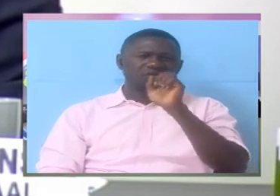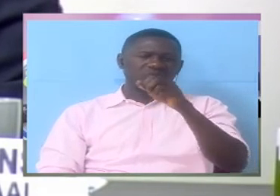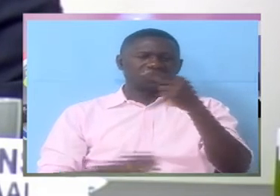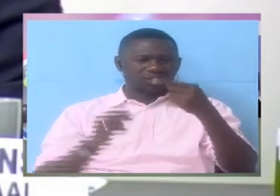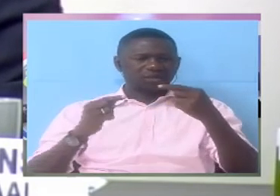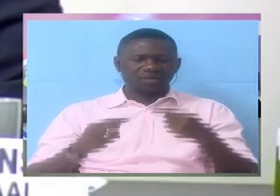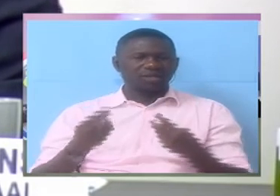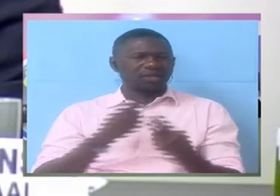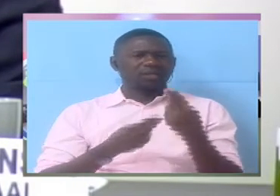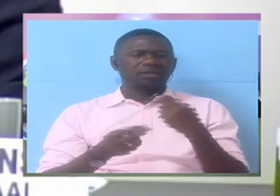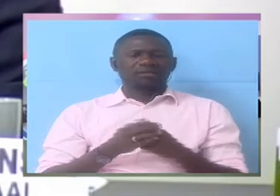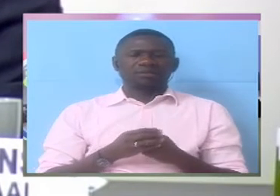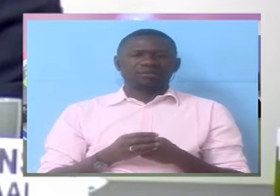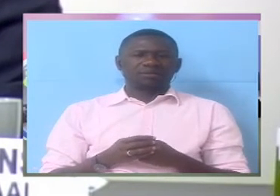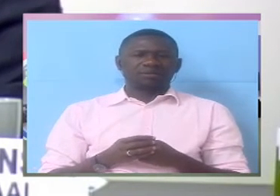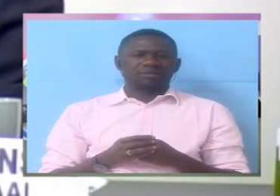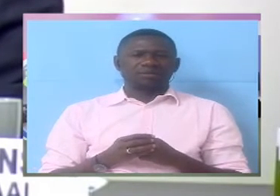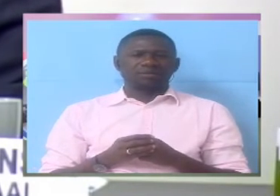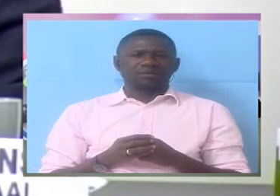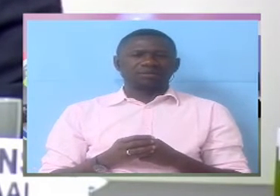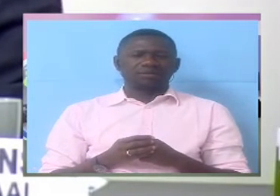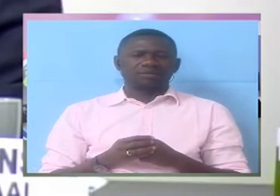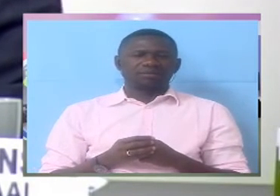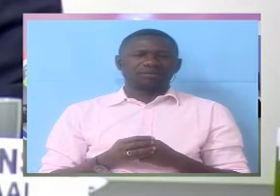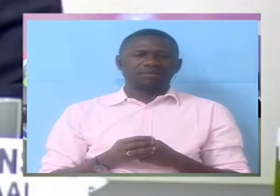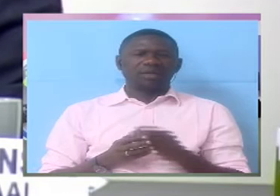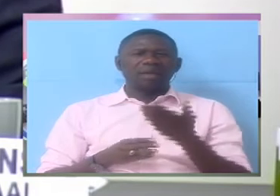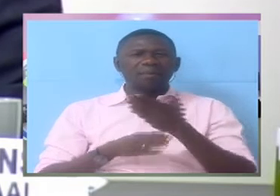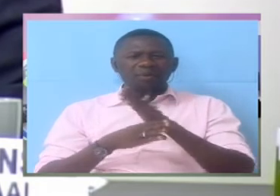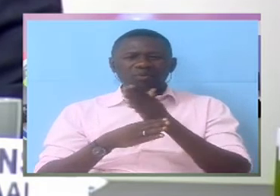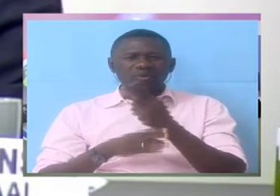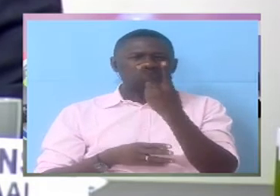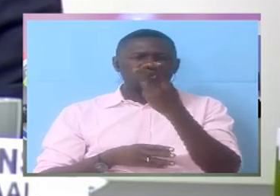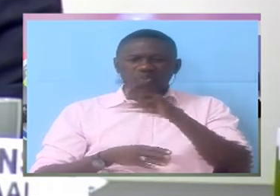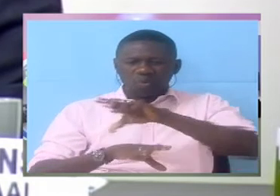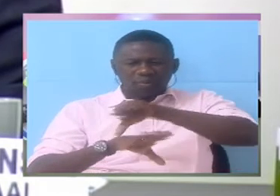In the space of 2 minutes. Minute or even